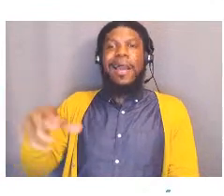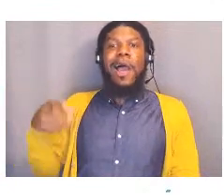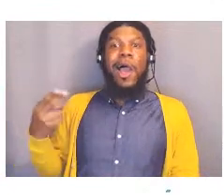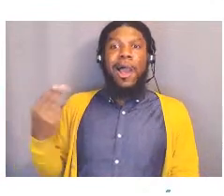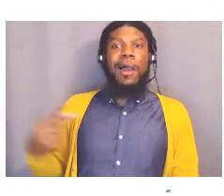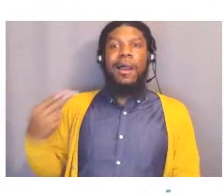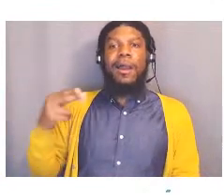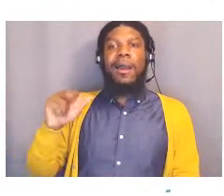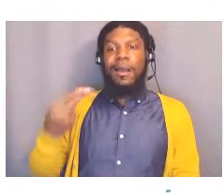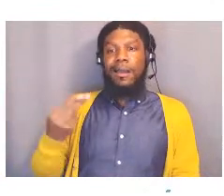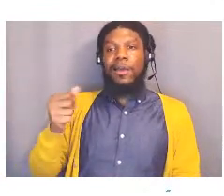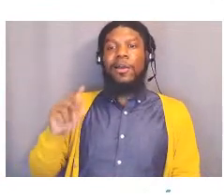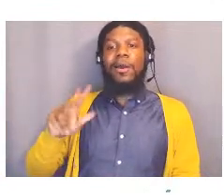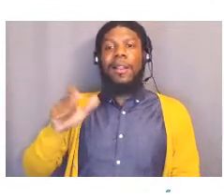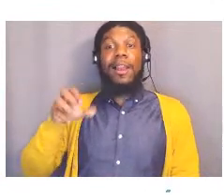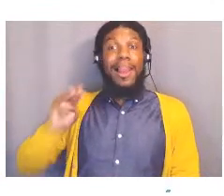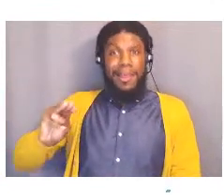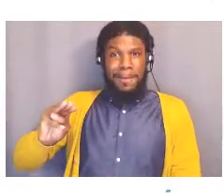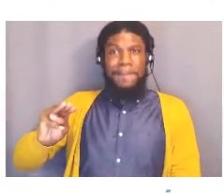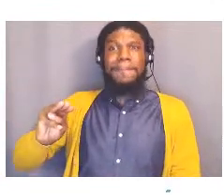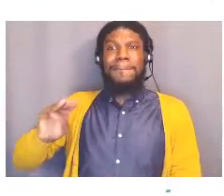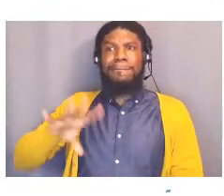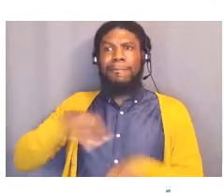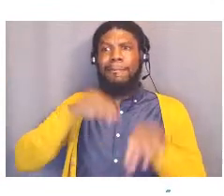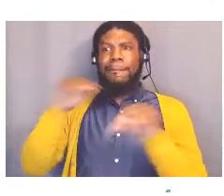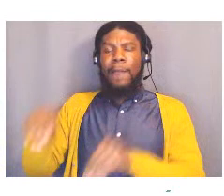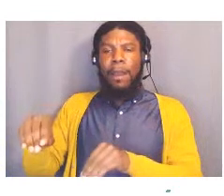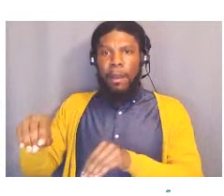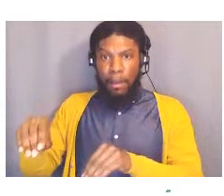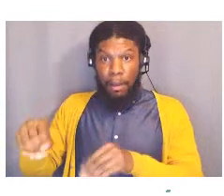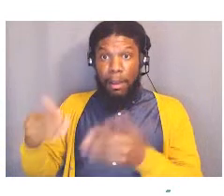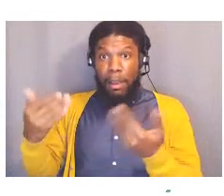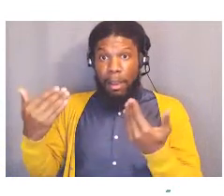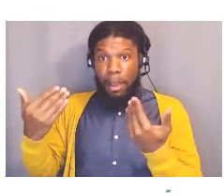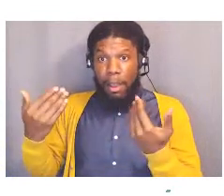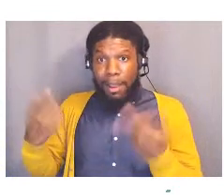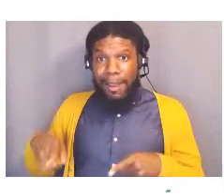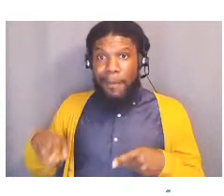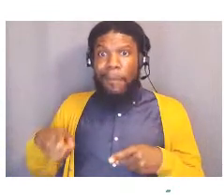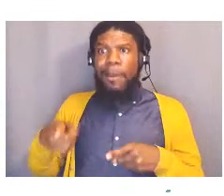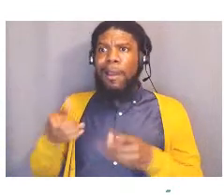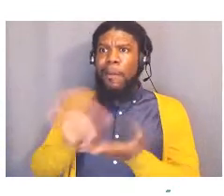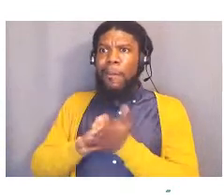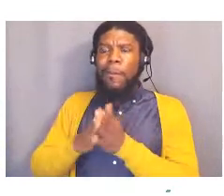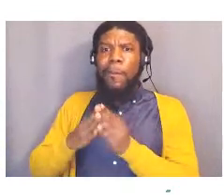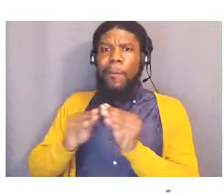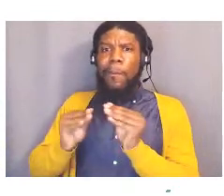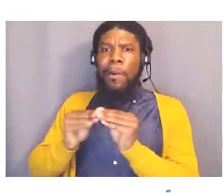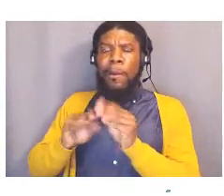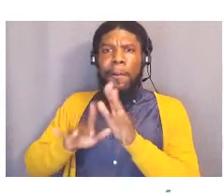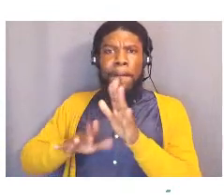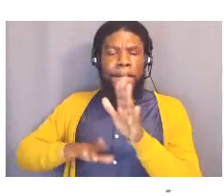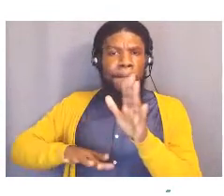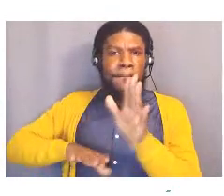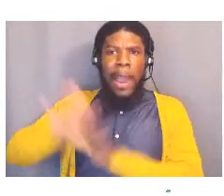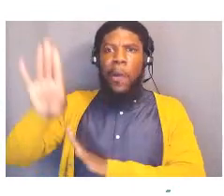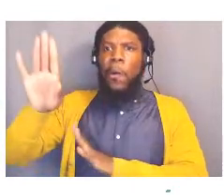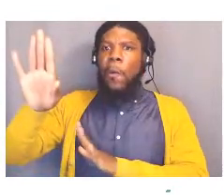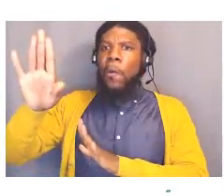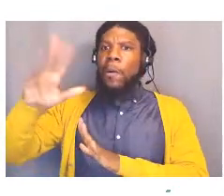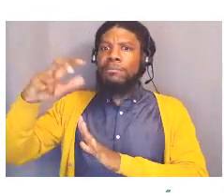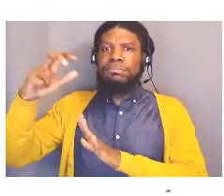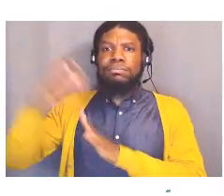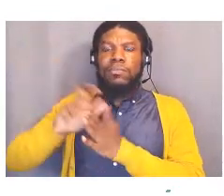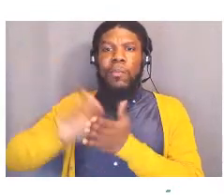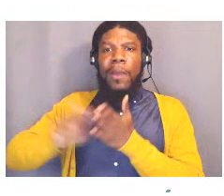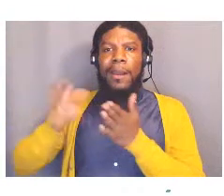exact, that's when I really developed my skill as a great writer. Ah, Harlem. That